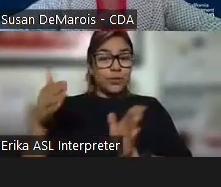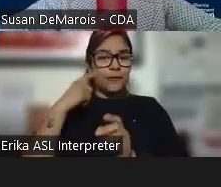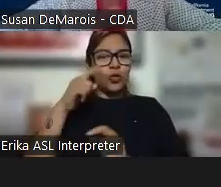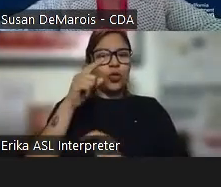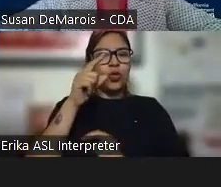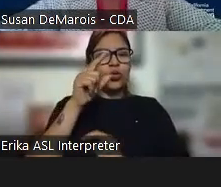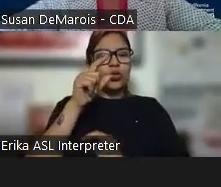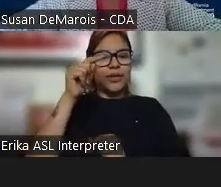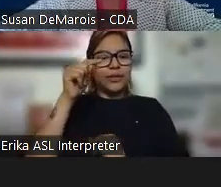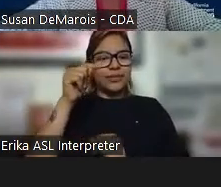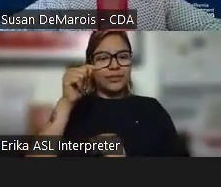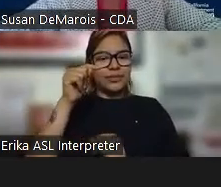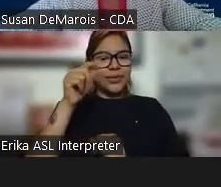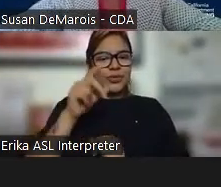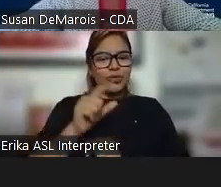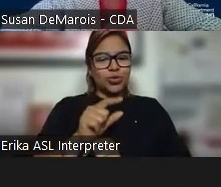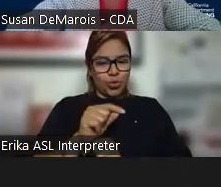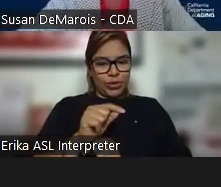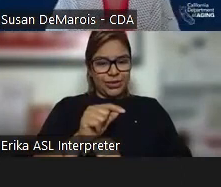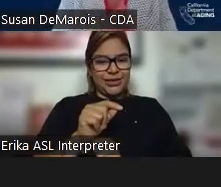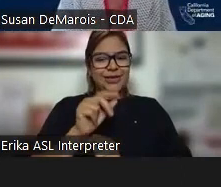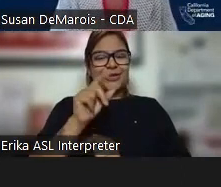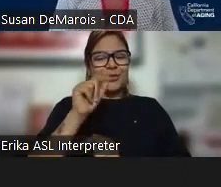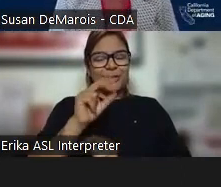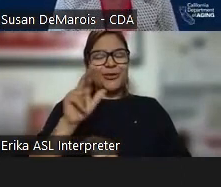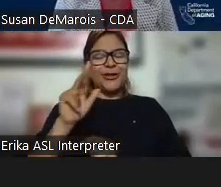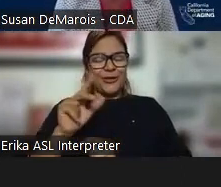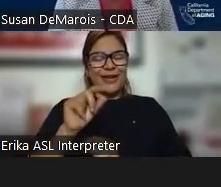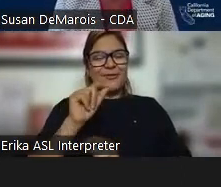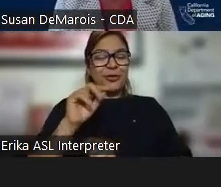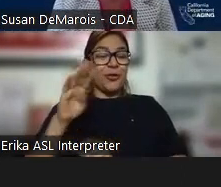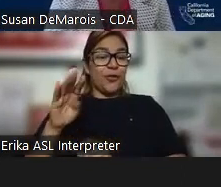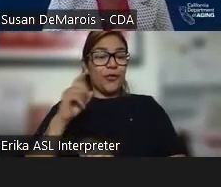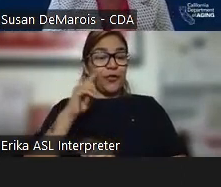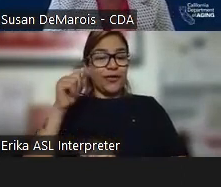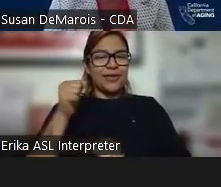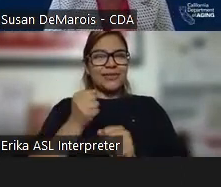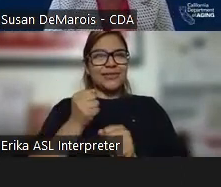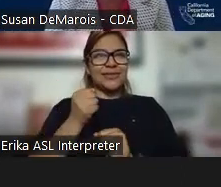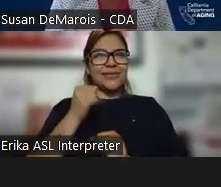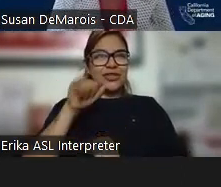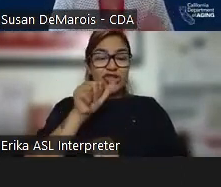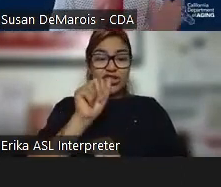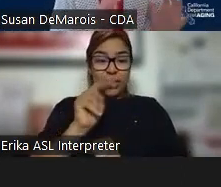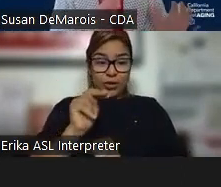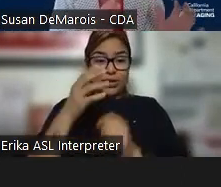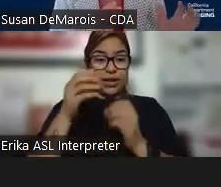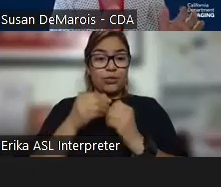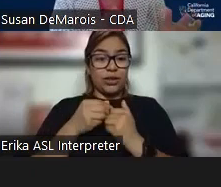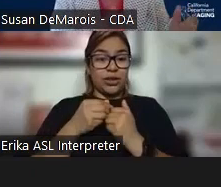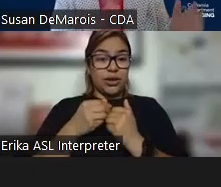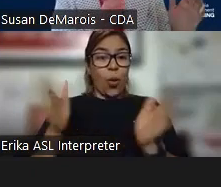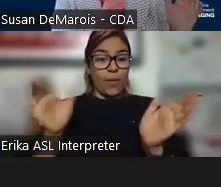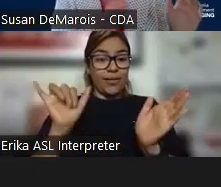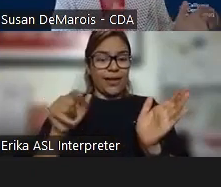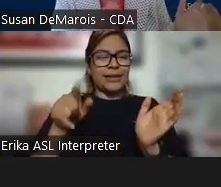2023-2024 initiatives, the 95 new initiatives that were released this January, that we